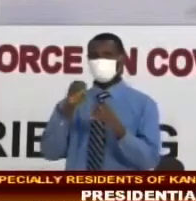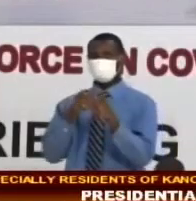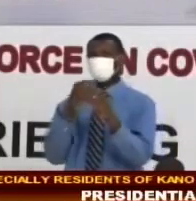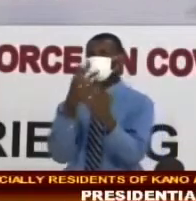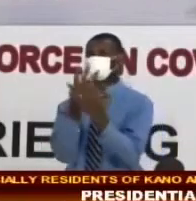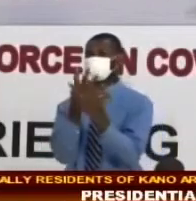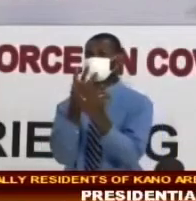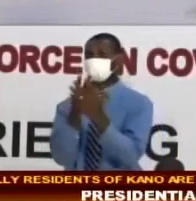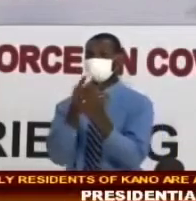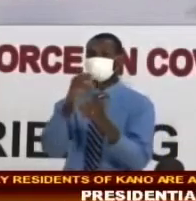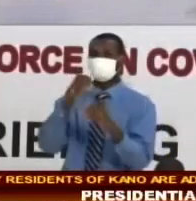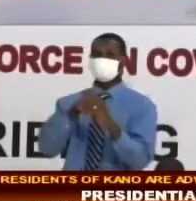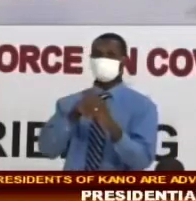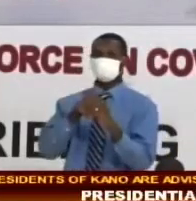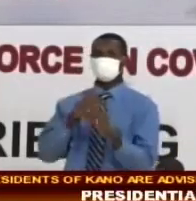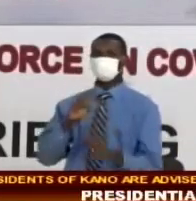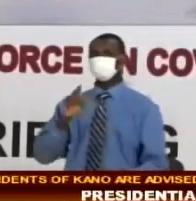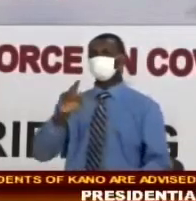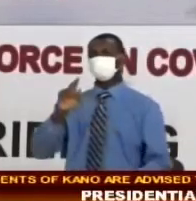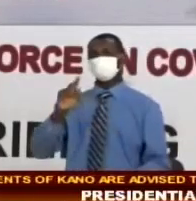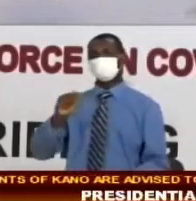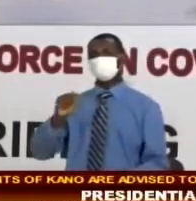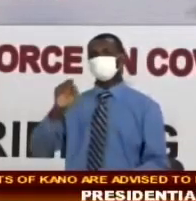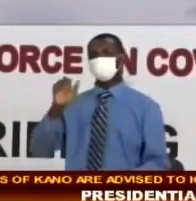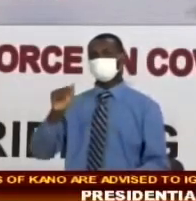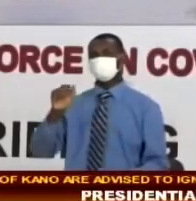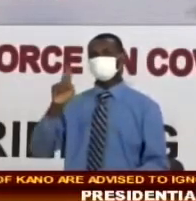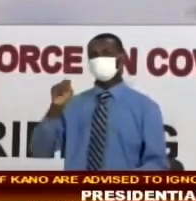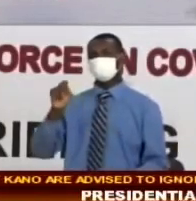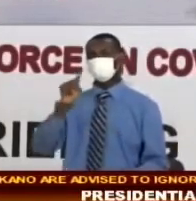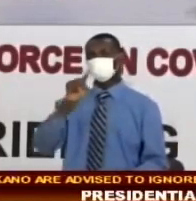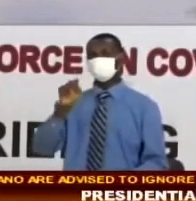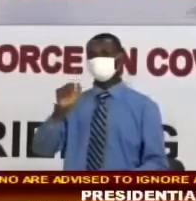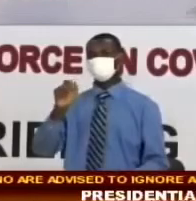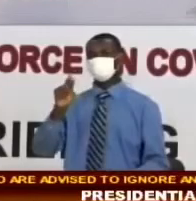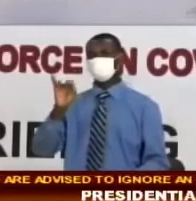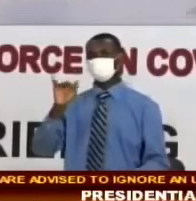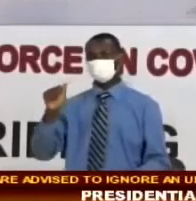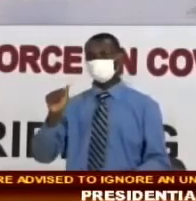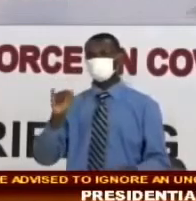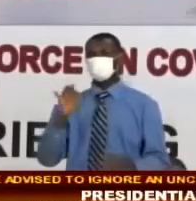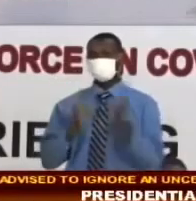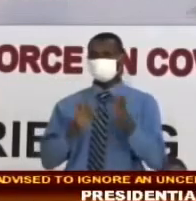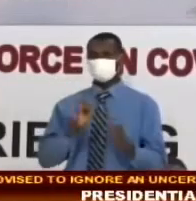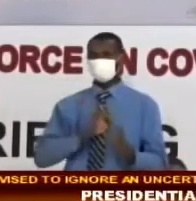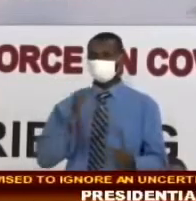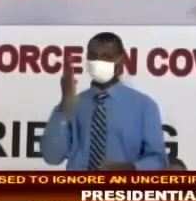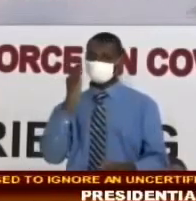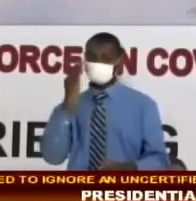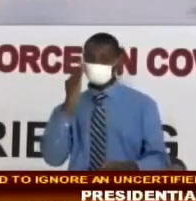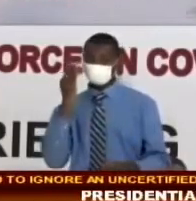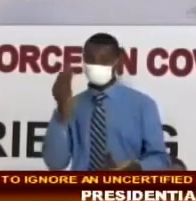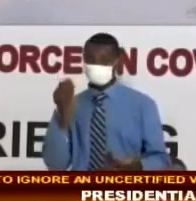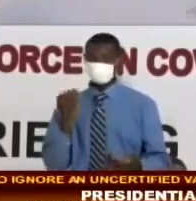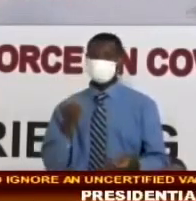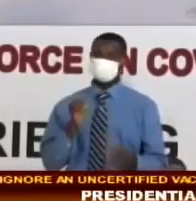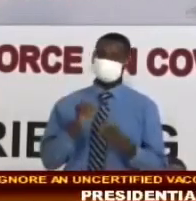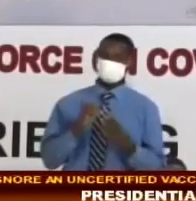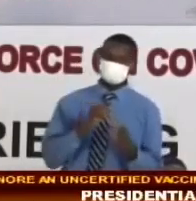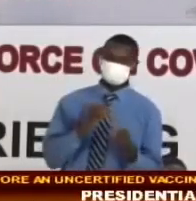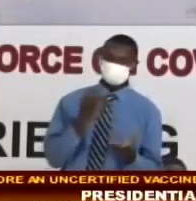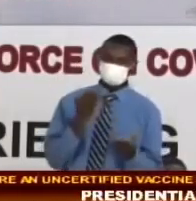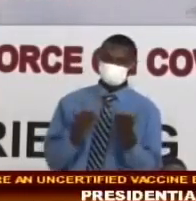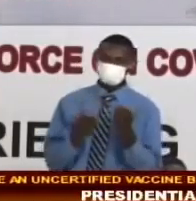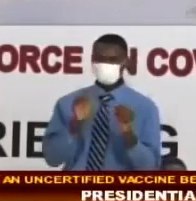Tanzania, and if I was aware of that and the possibility of their